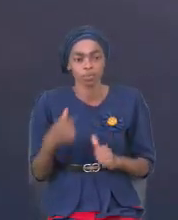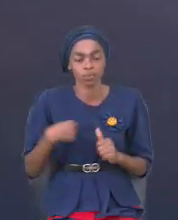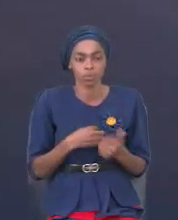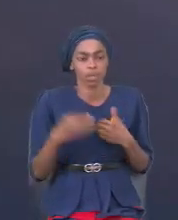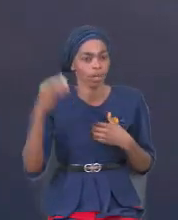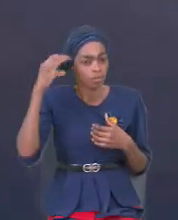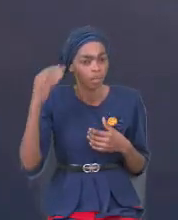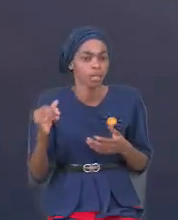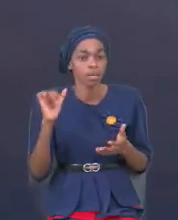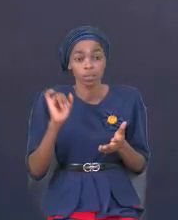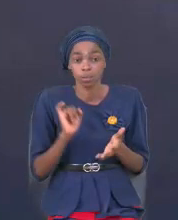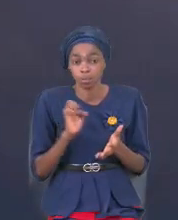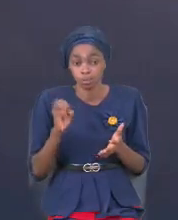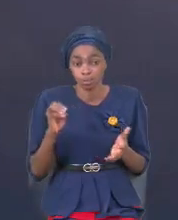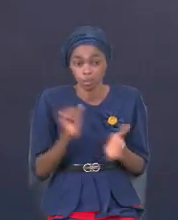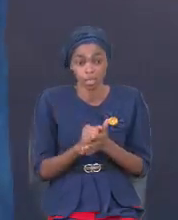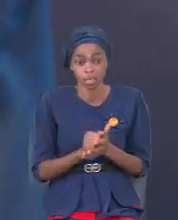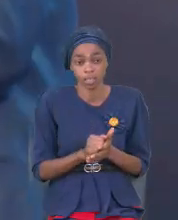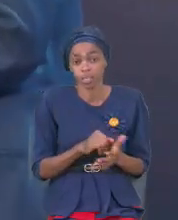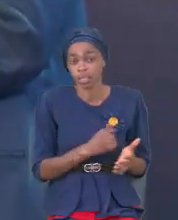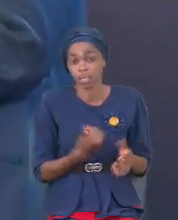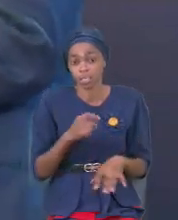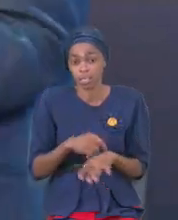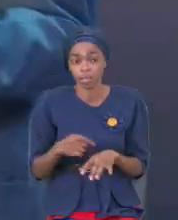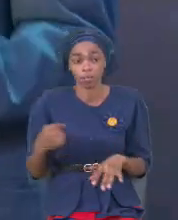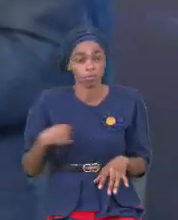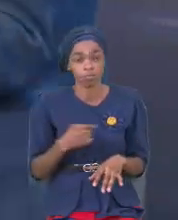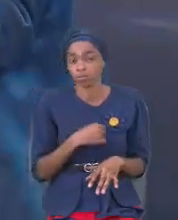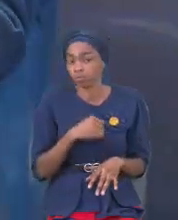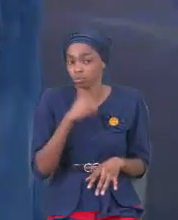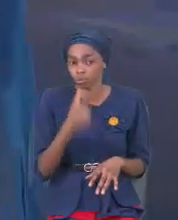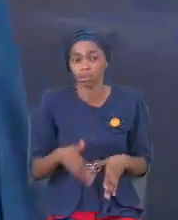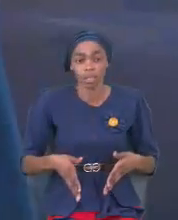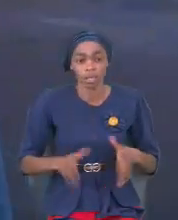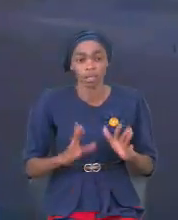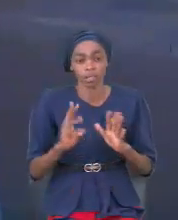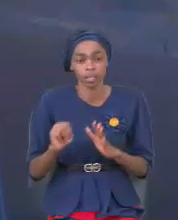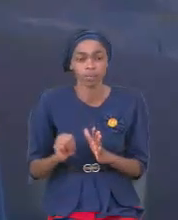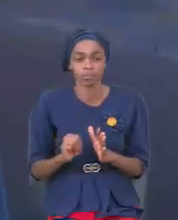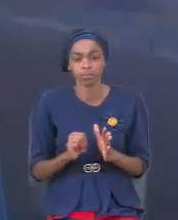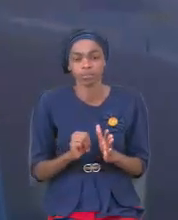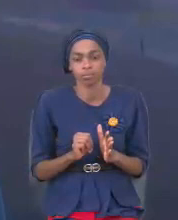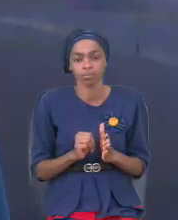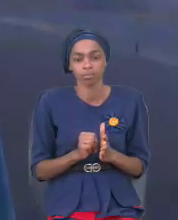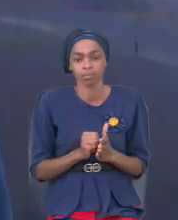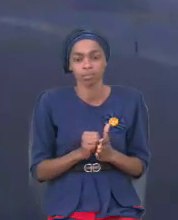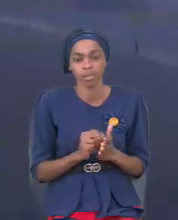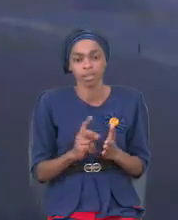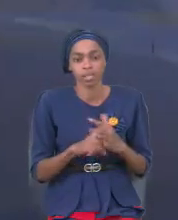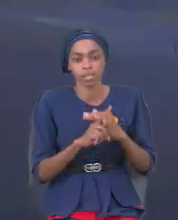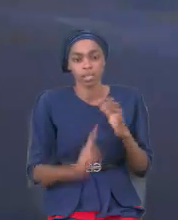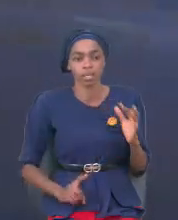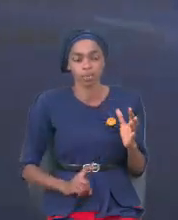let them sleep. In verse 2, it says, for if the word spoken by angels